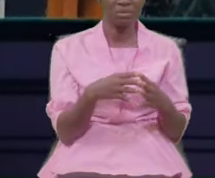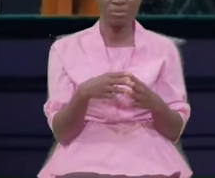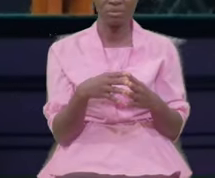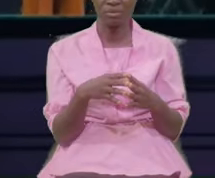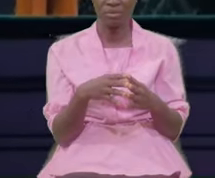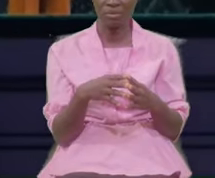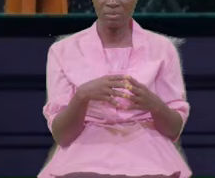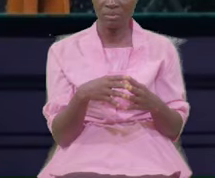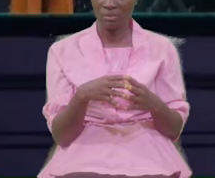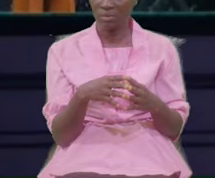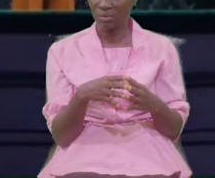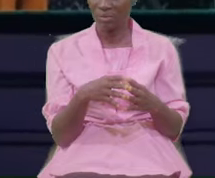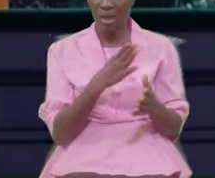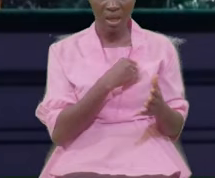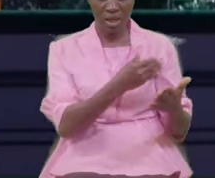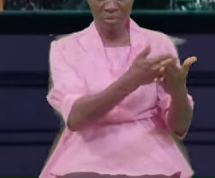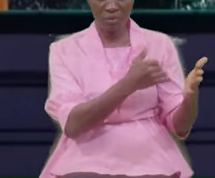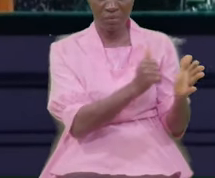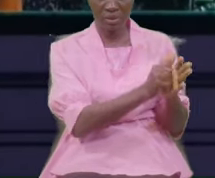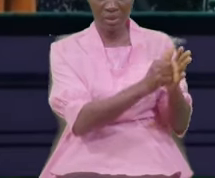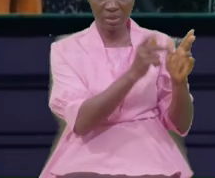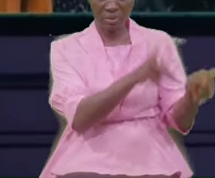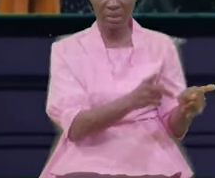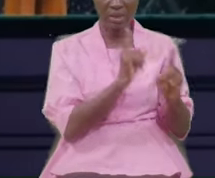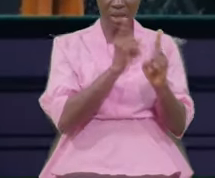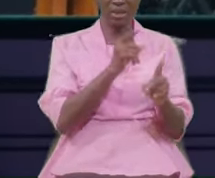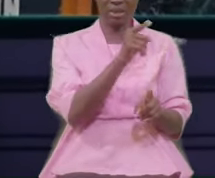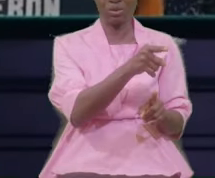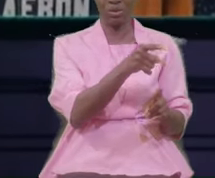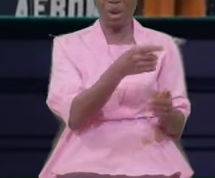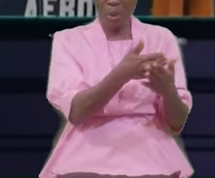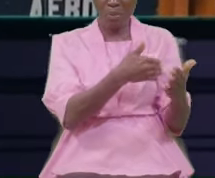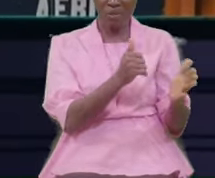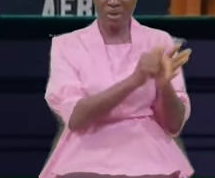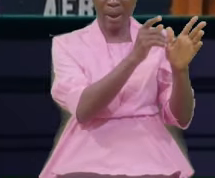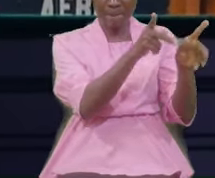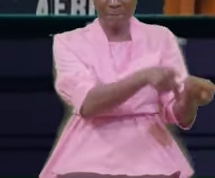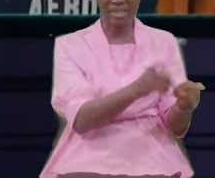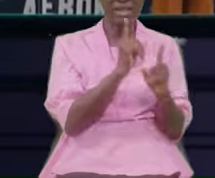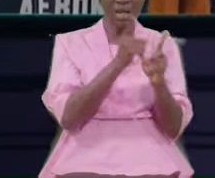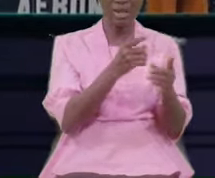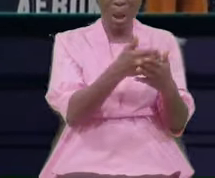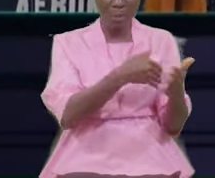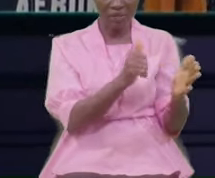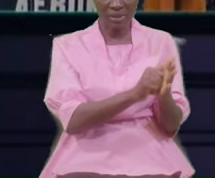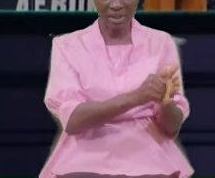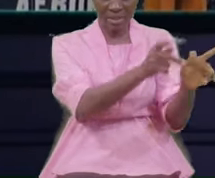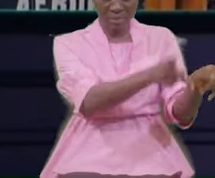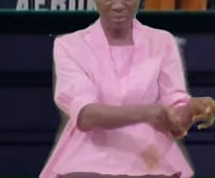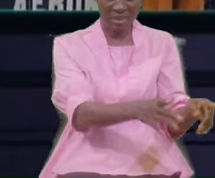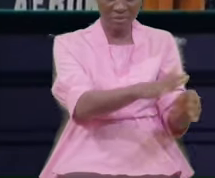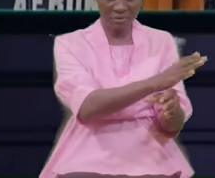drink hees the answer he feels the glass with